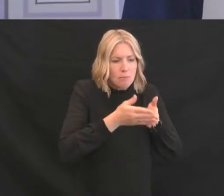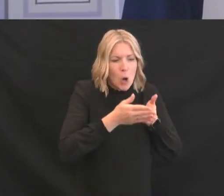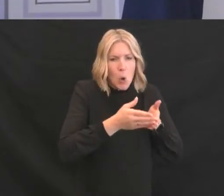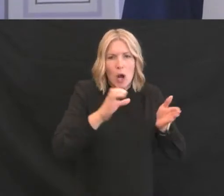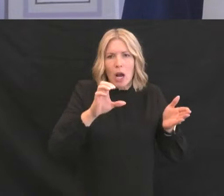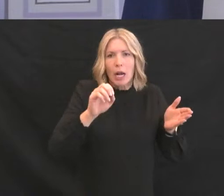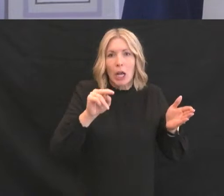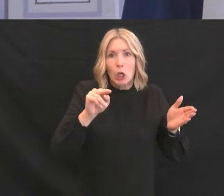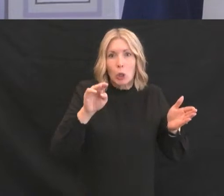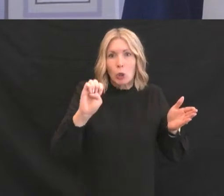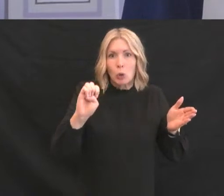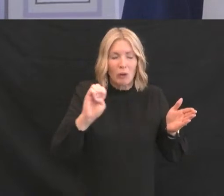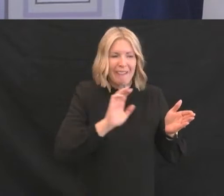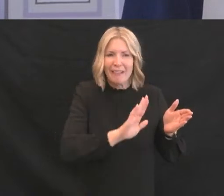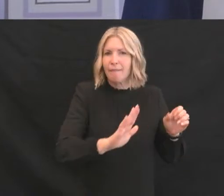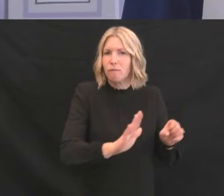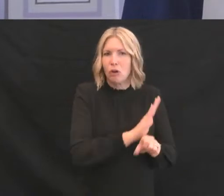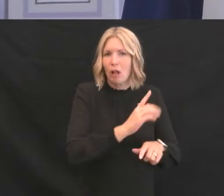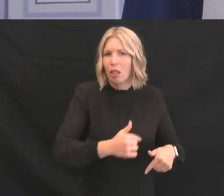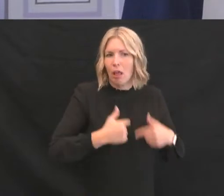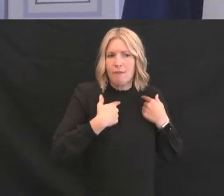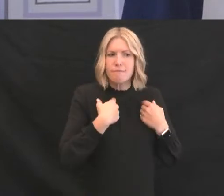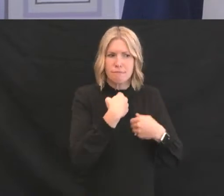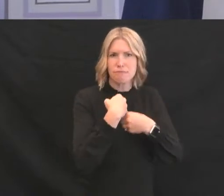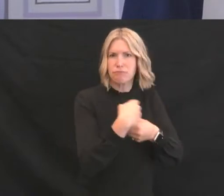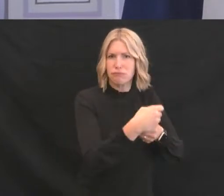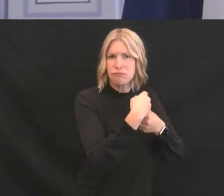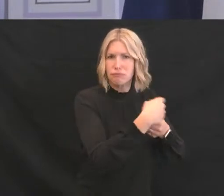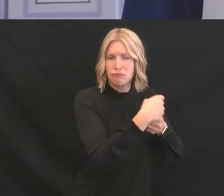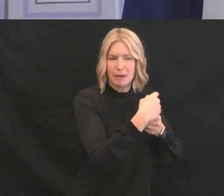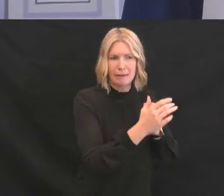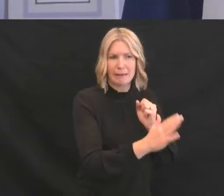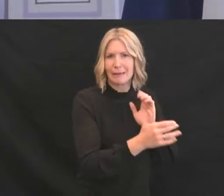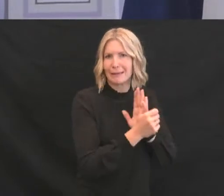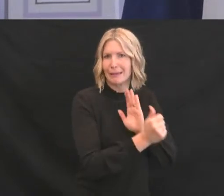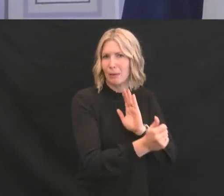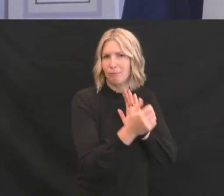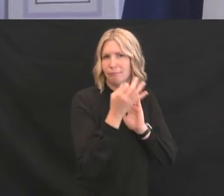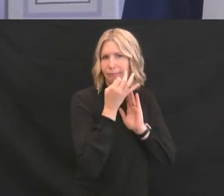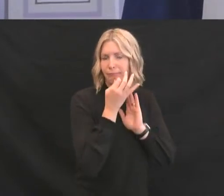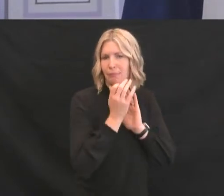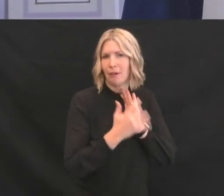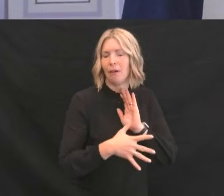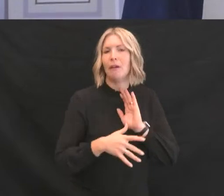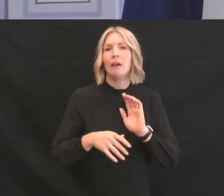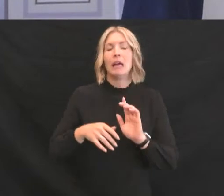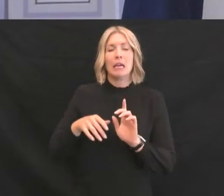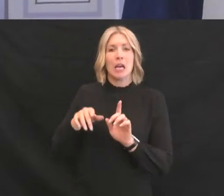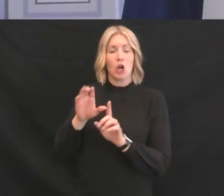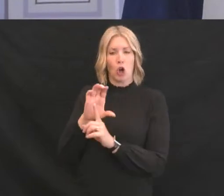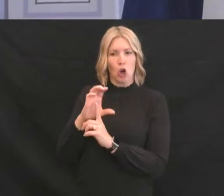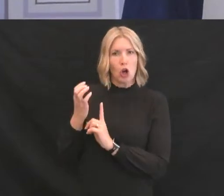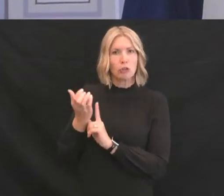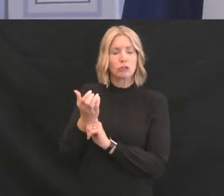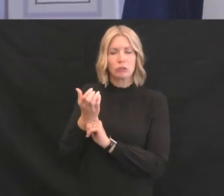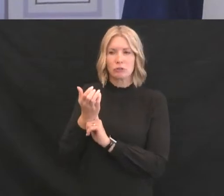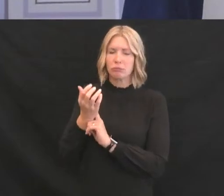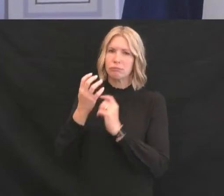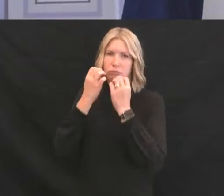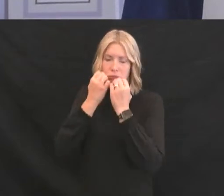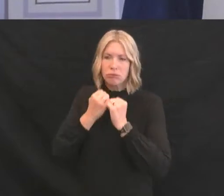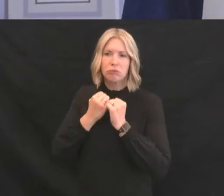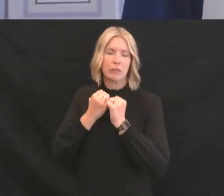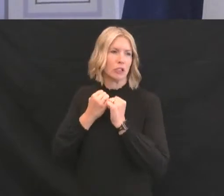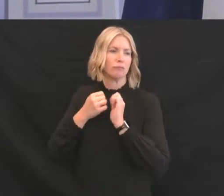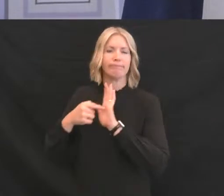Throughout his life, Mr. Gowdy raised awareness of Labrador's unique cultures and tirelessly promoted its rich and diverse heritage to the